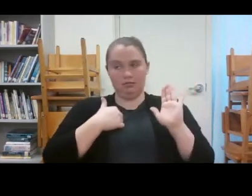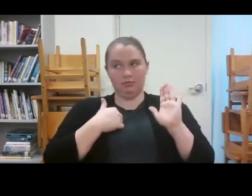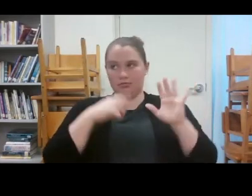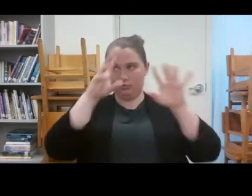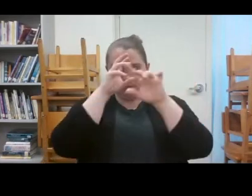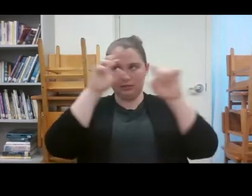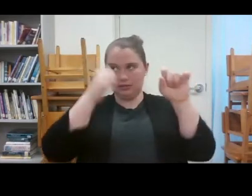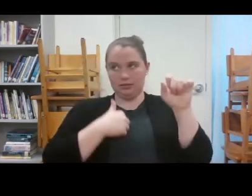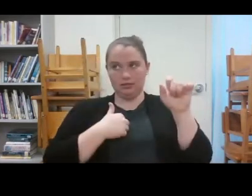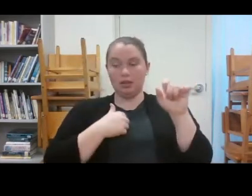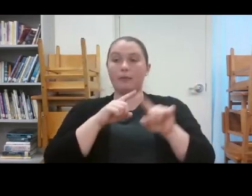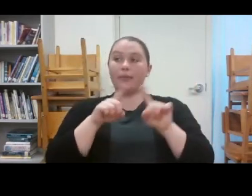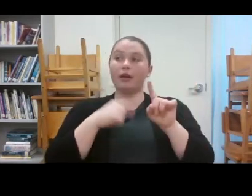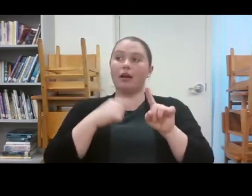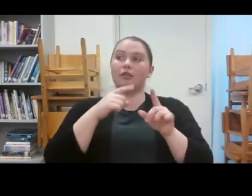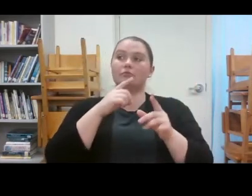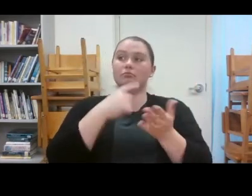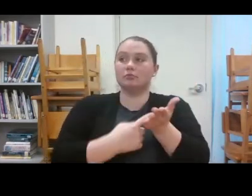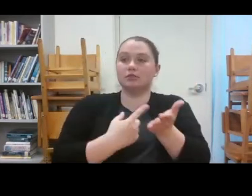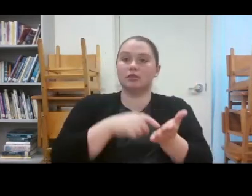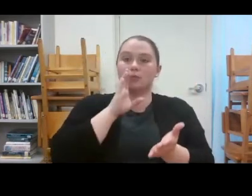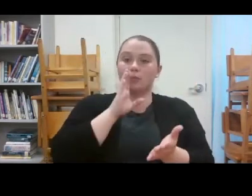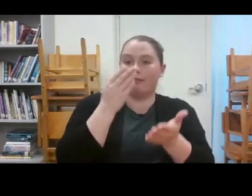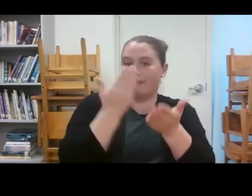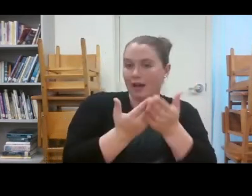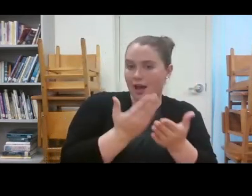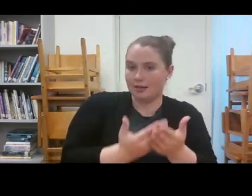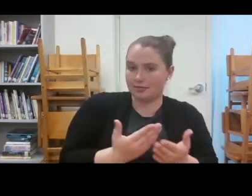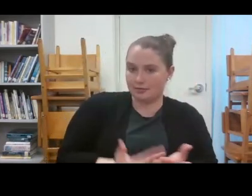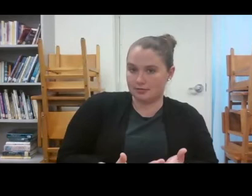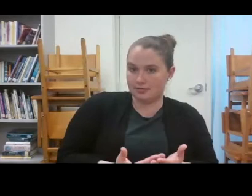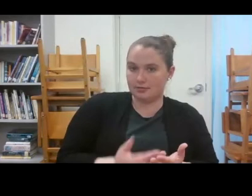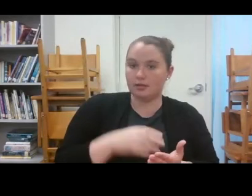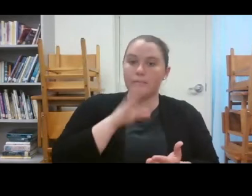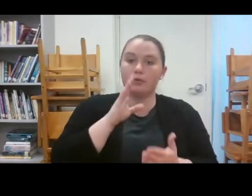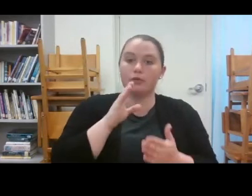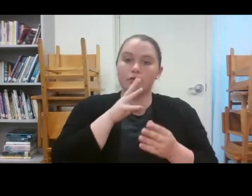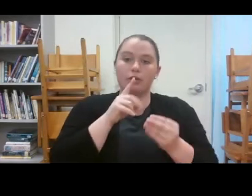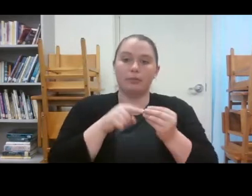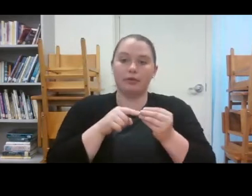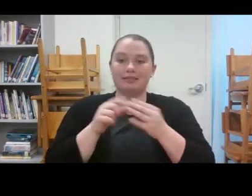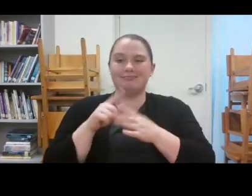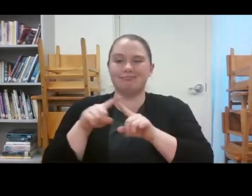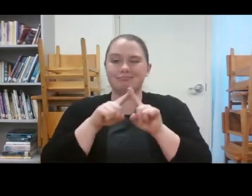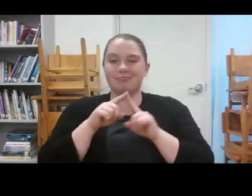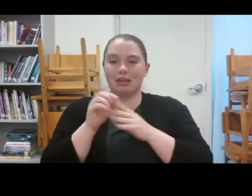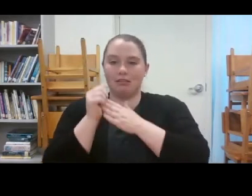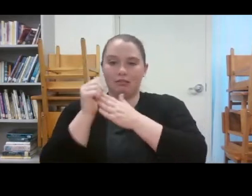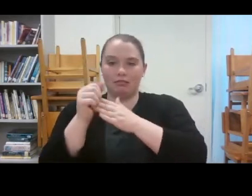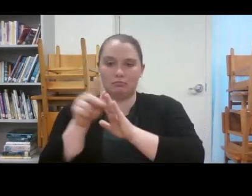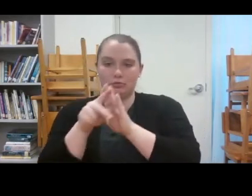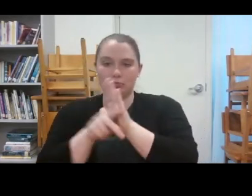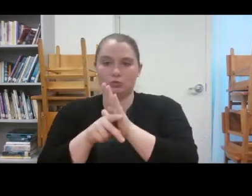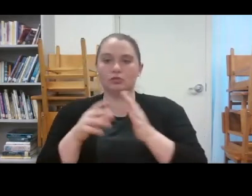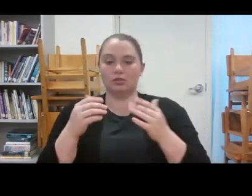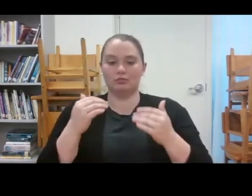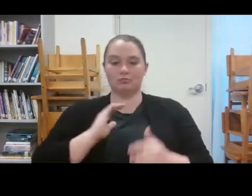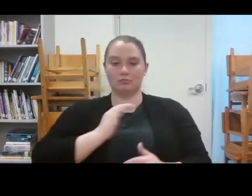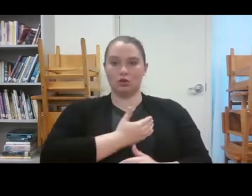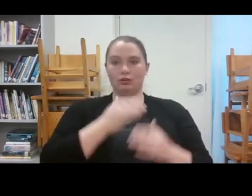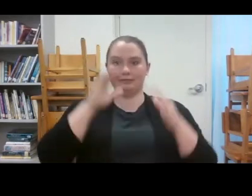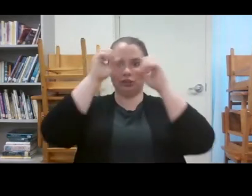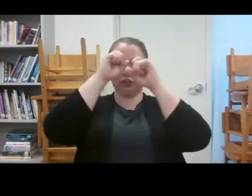would just talk about facts and talk about the guiding principles and what the vision